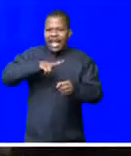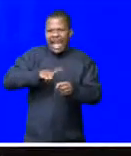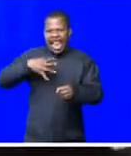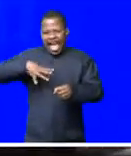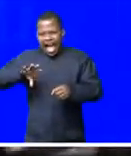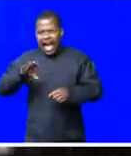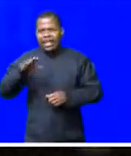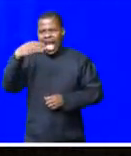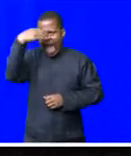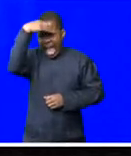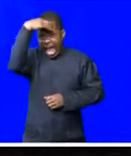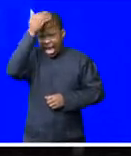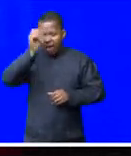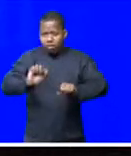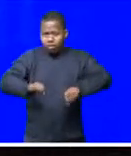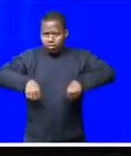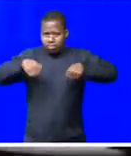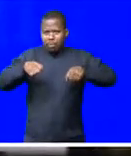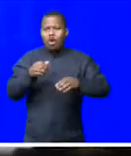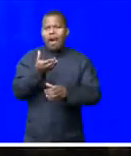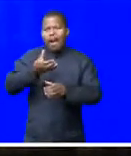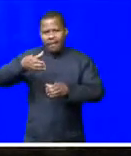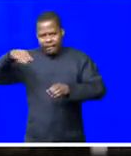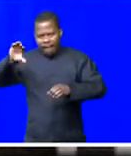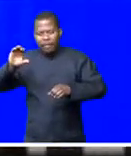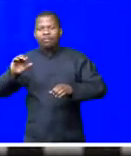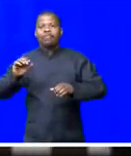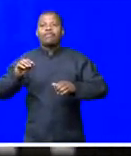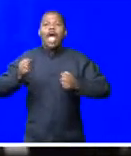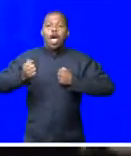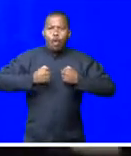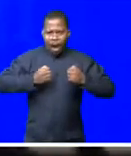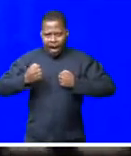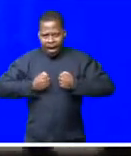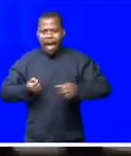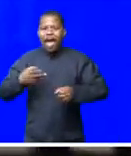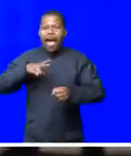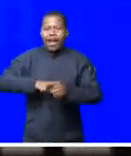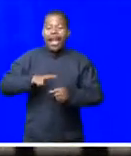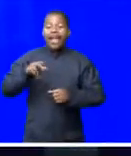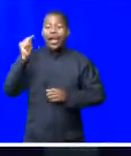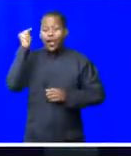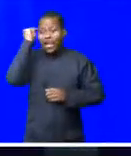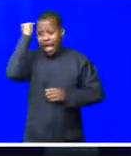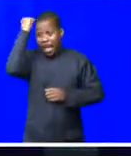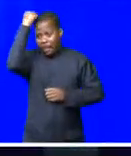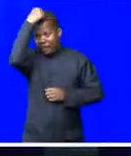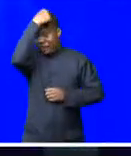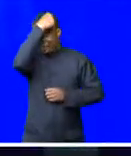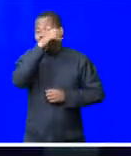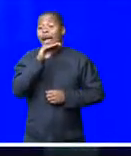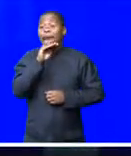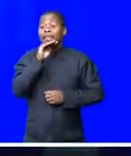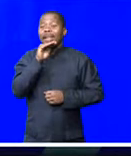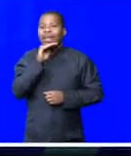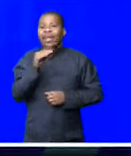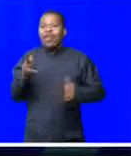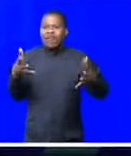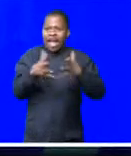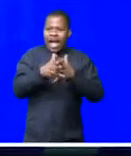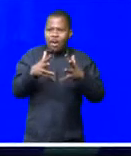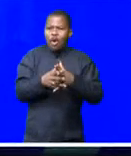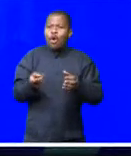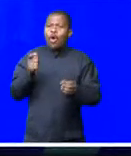labakhulu embusweni welivele Republic of Rwanda. Ingwenyama yemaSwati ibheke ukuthi ihlanganyele nalabanye